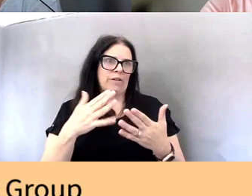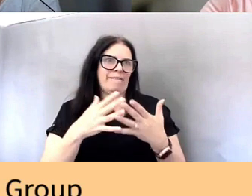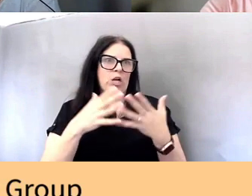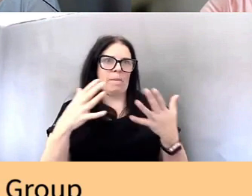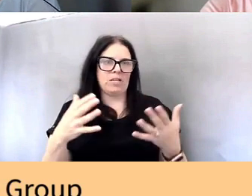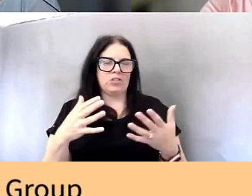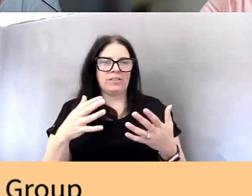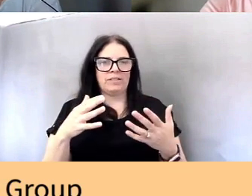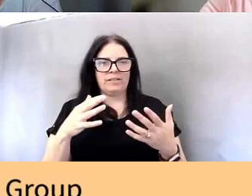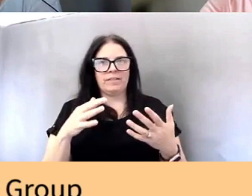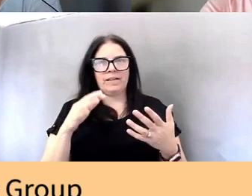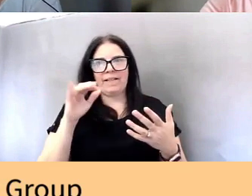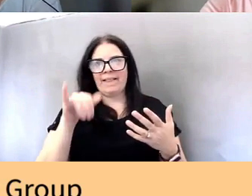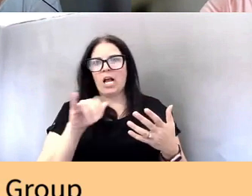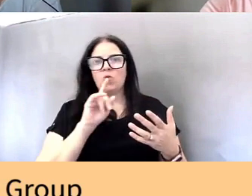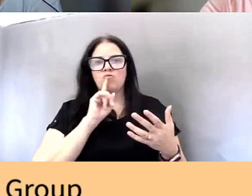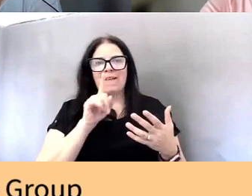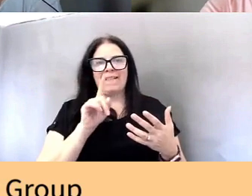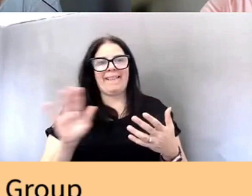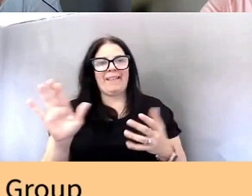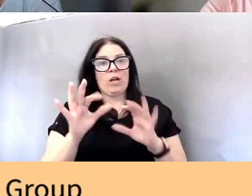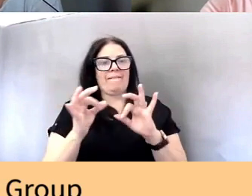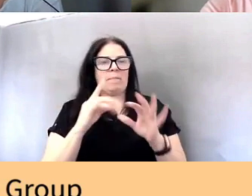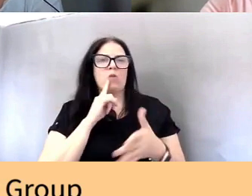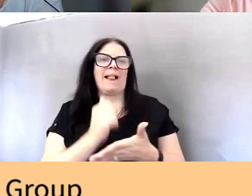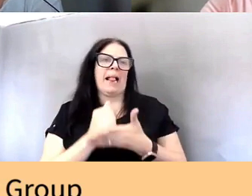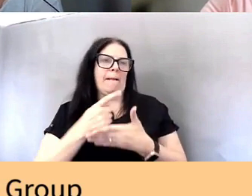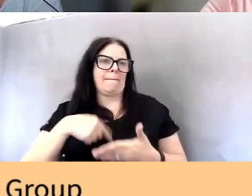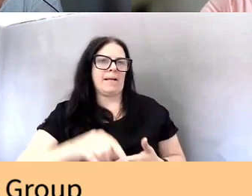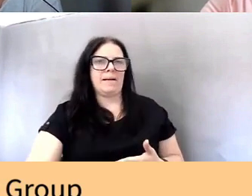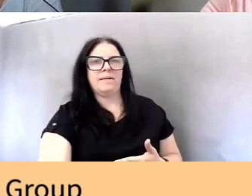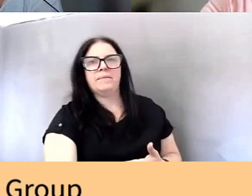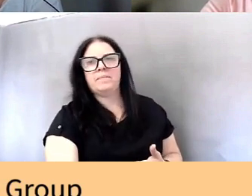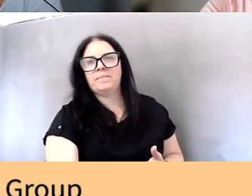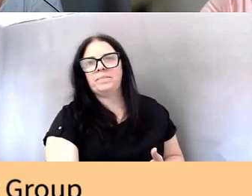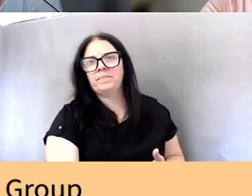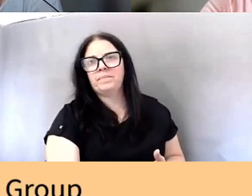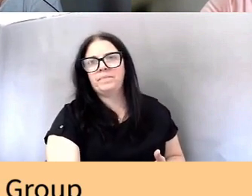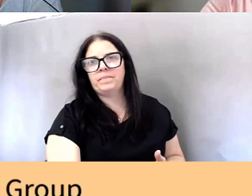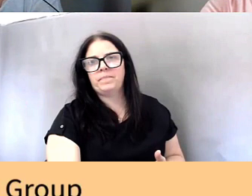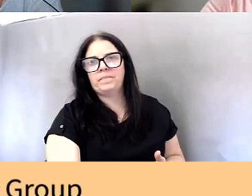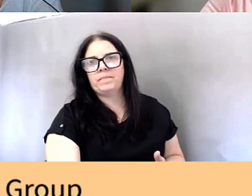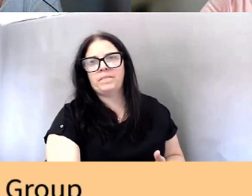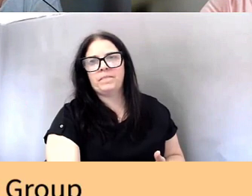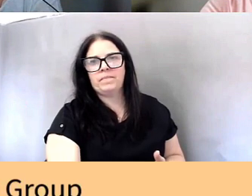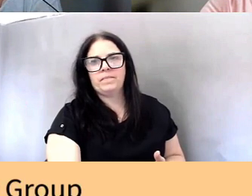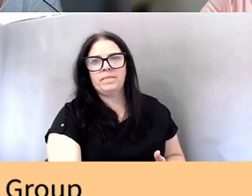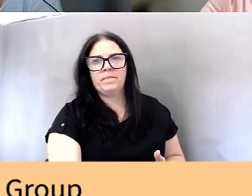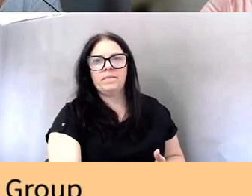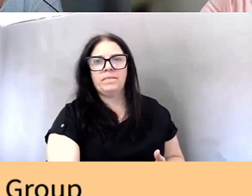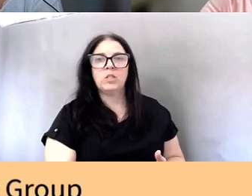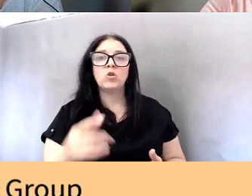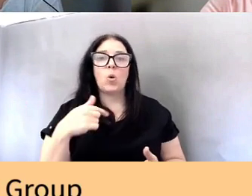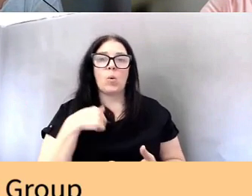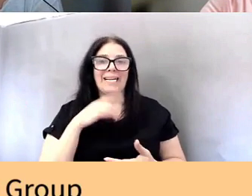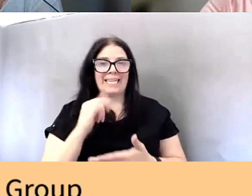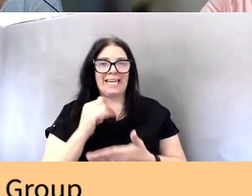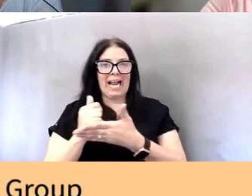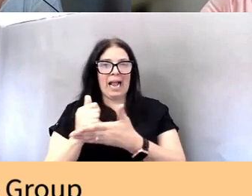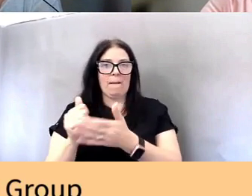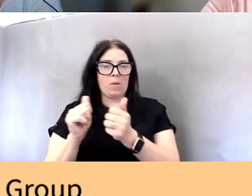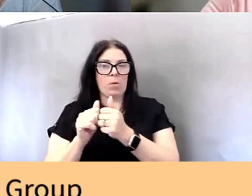were their input was most valuable. So they helped us with establishing